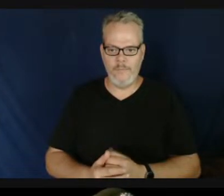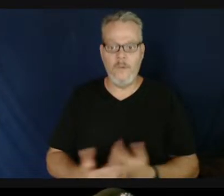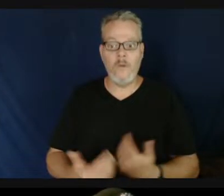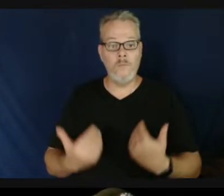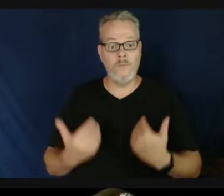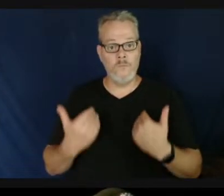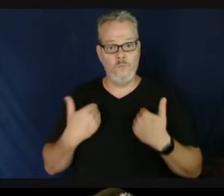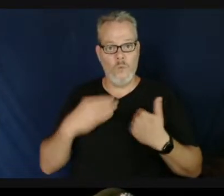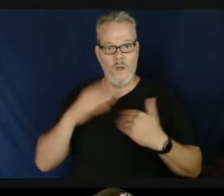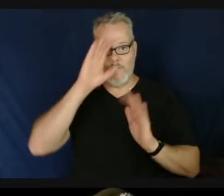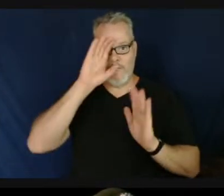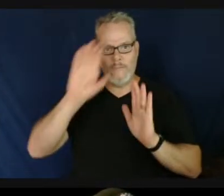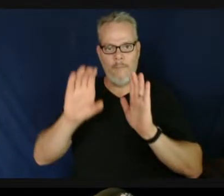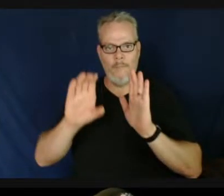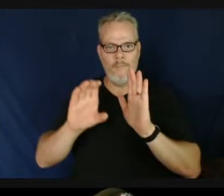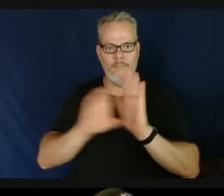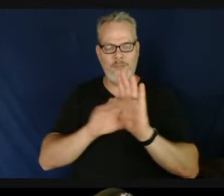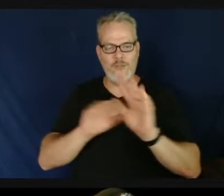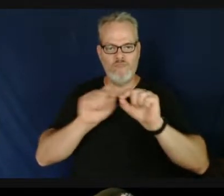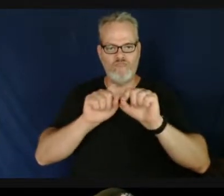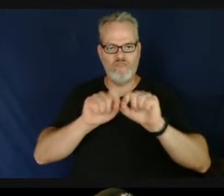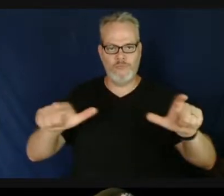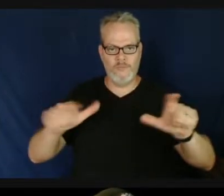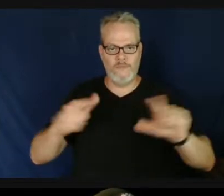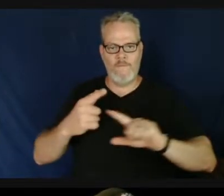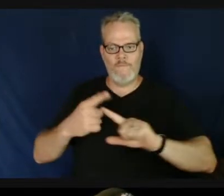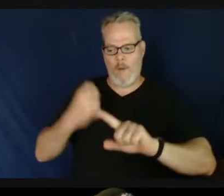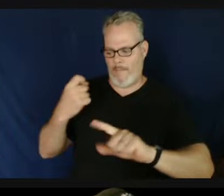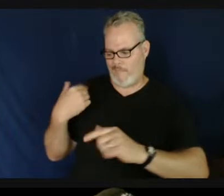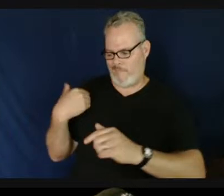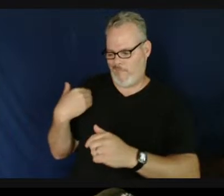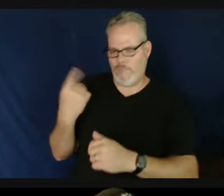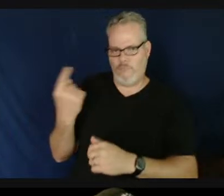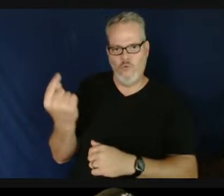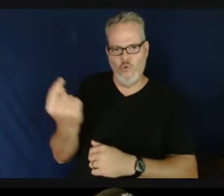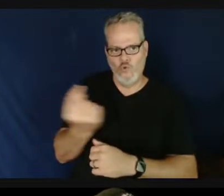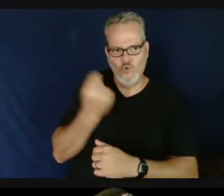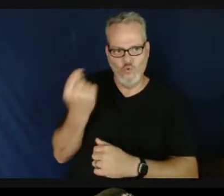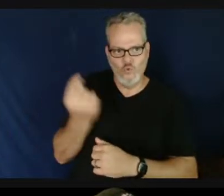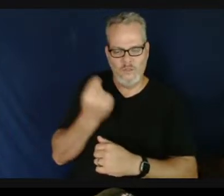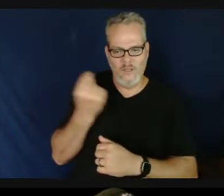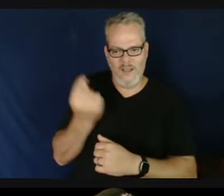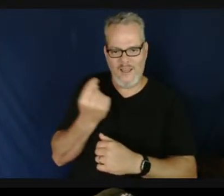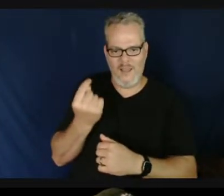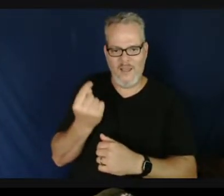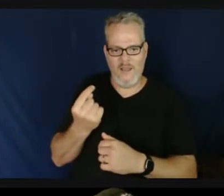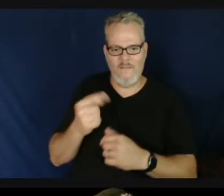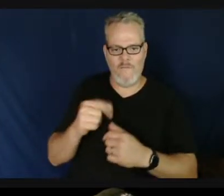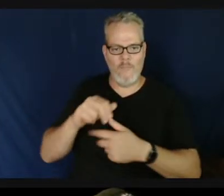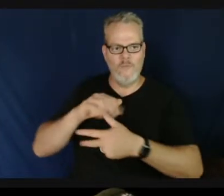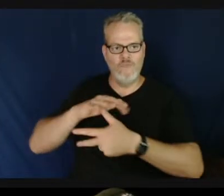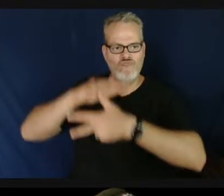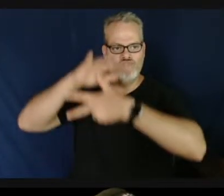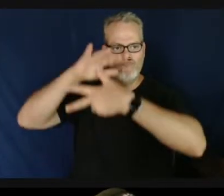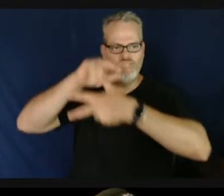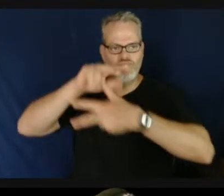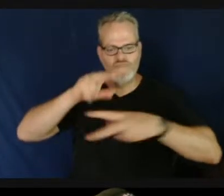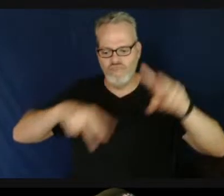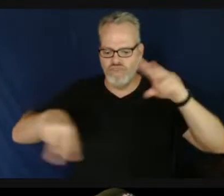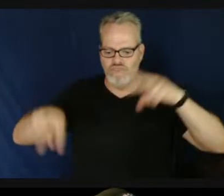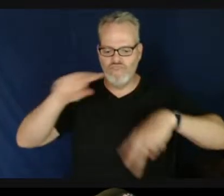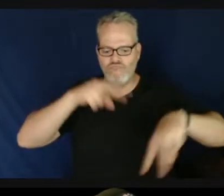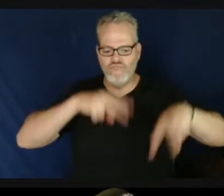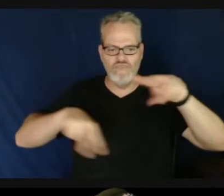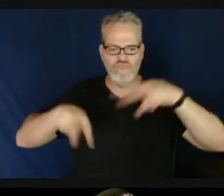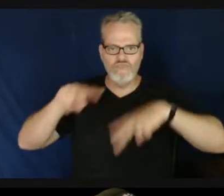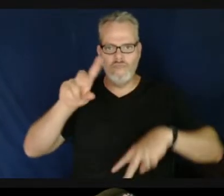photo release from the USGS from this past Tuesday from Summit drone flights, unmanned aerial system